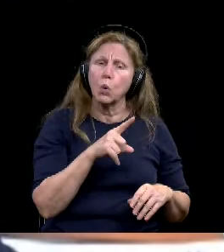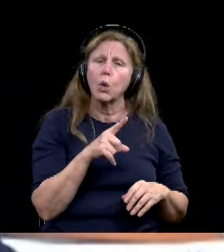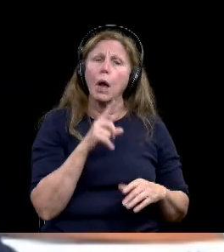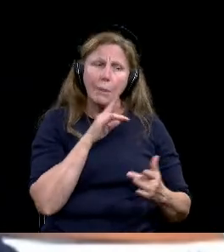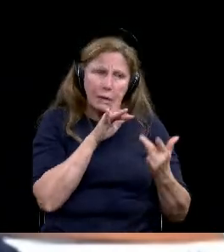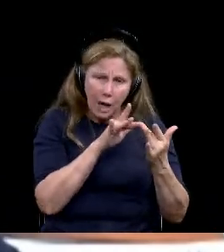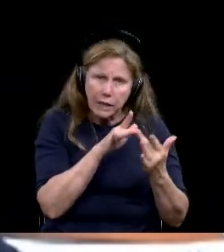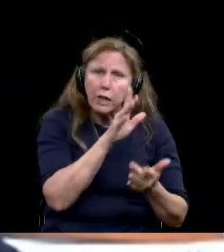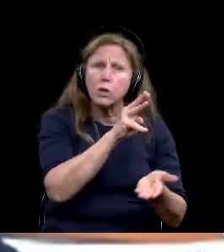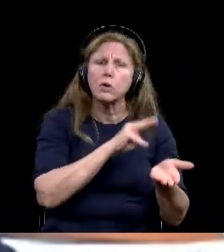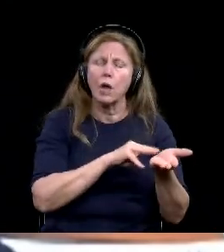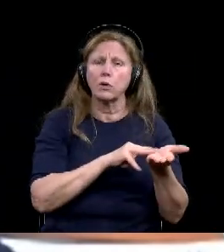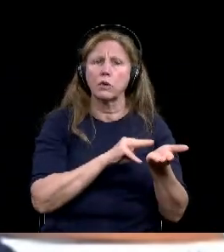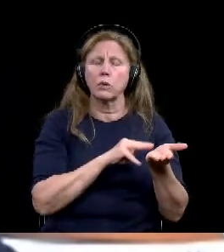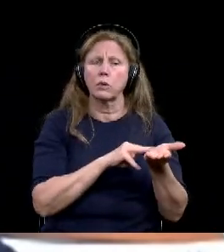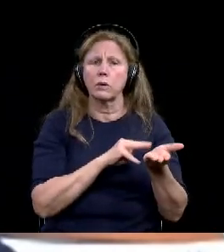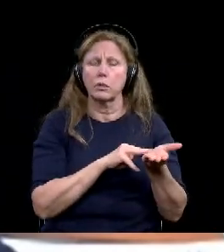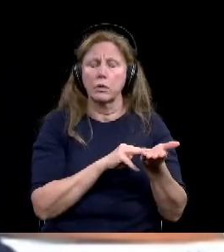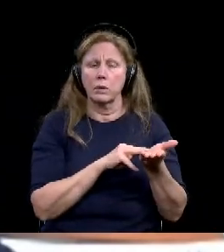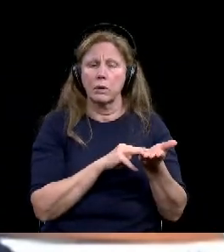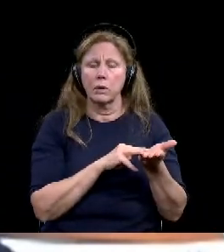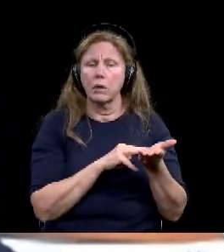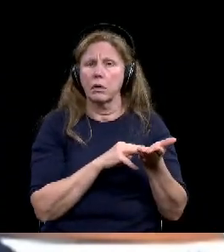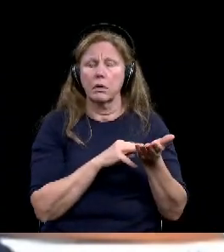get vaccinated as soon as possible.